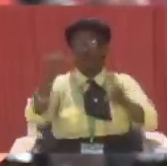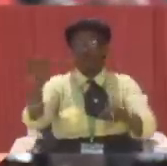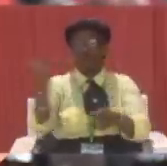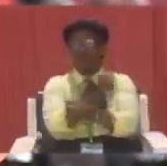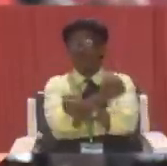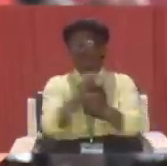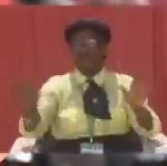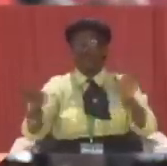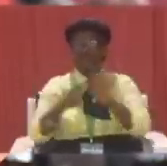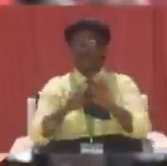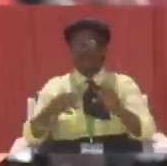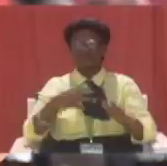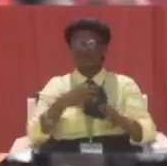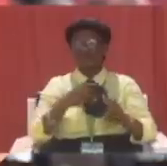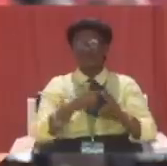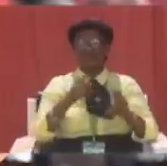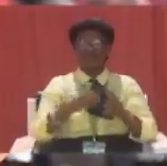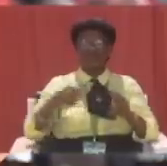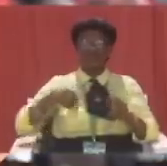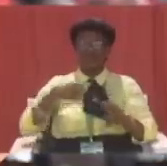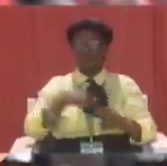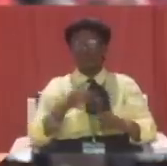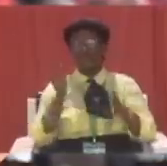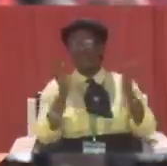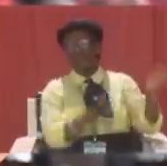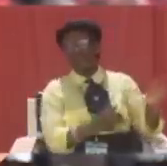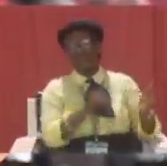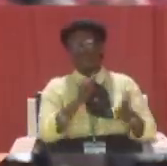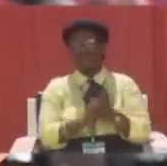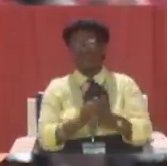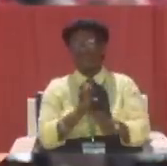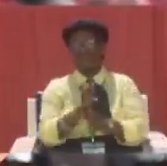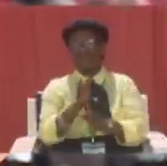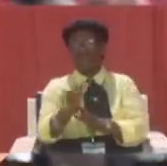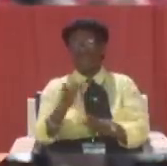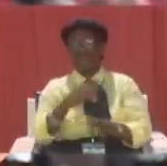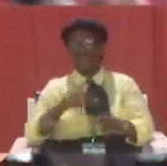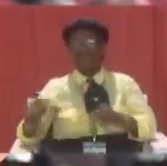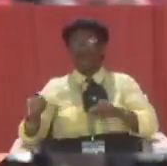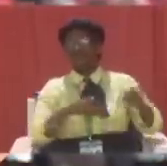line and moved into the line of Jesus Christ.